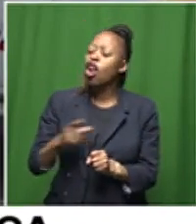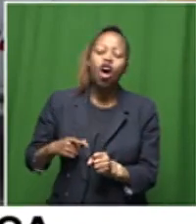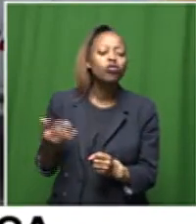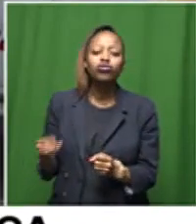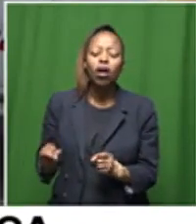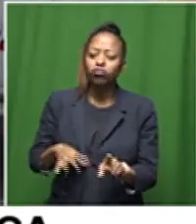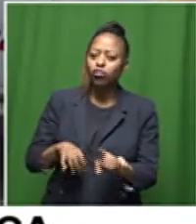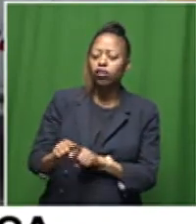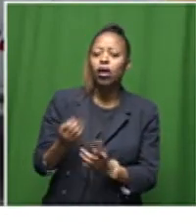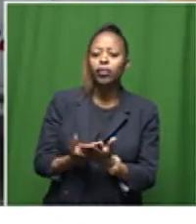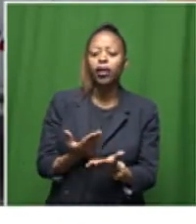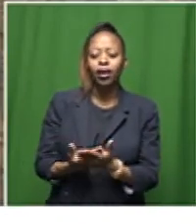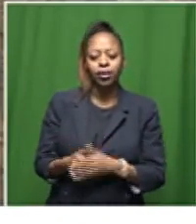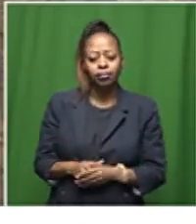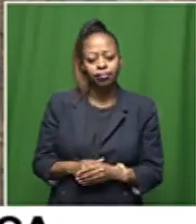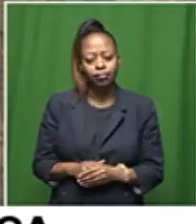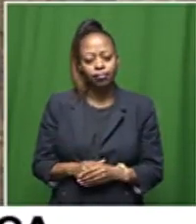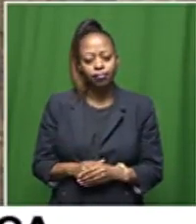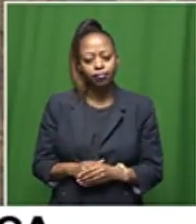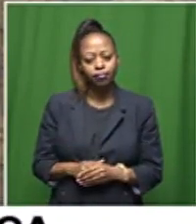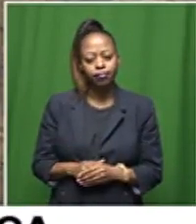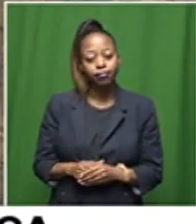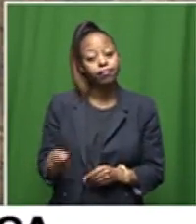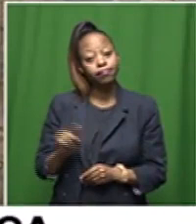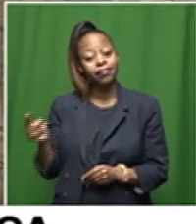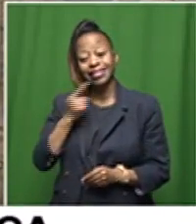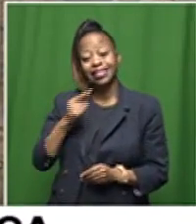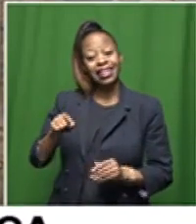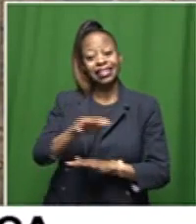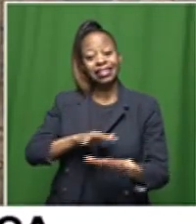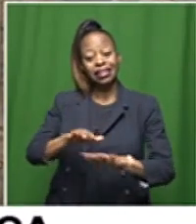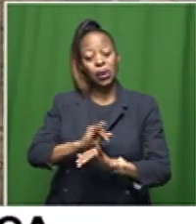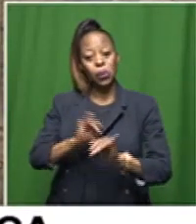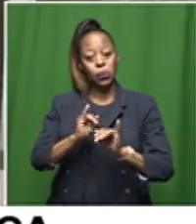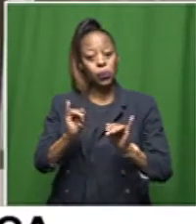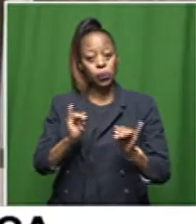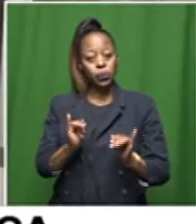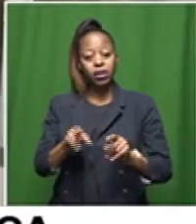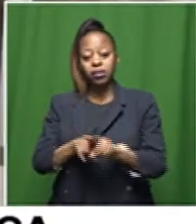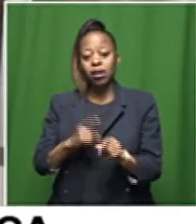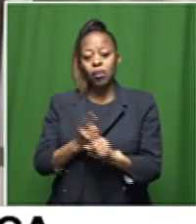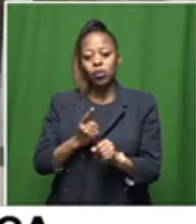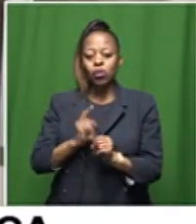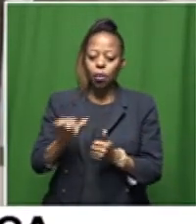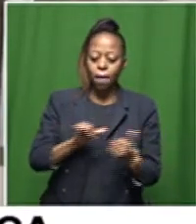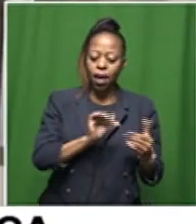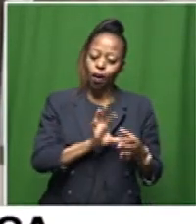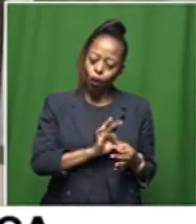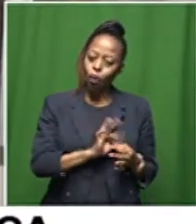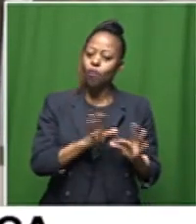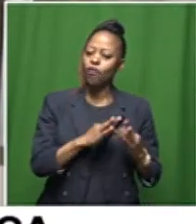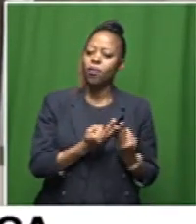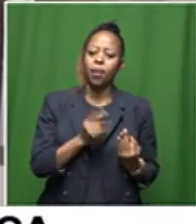I will catch up. Patients say the situation is dire and want to go back home to